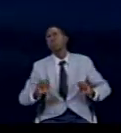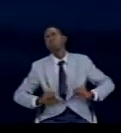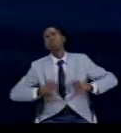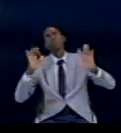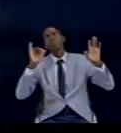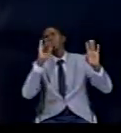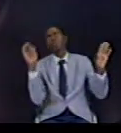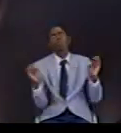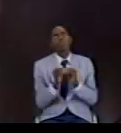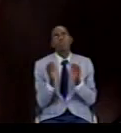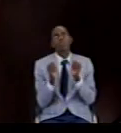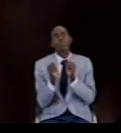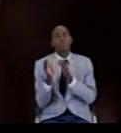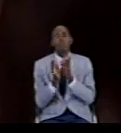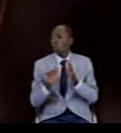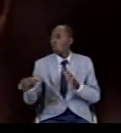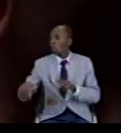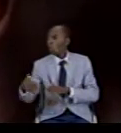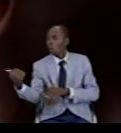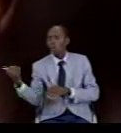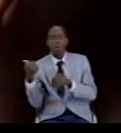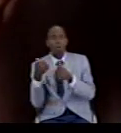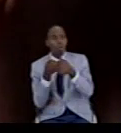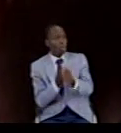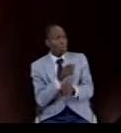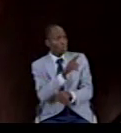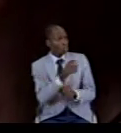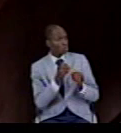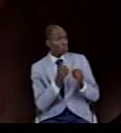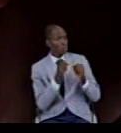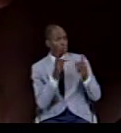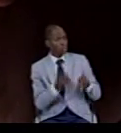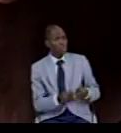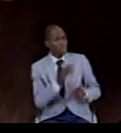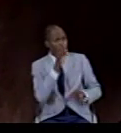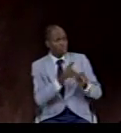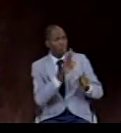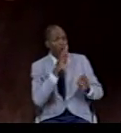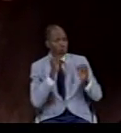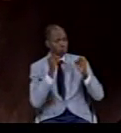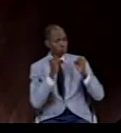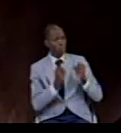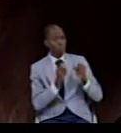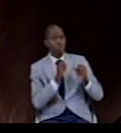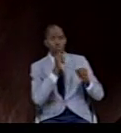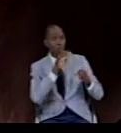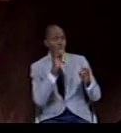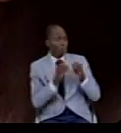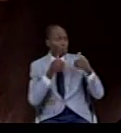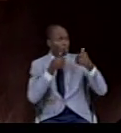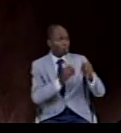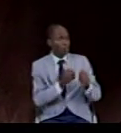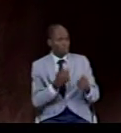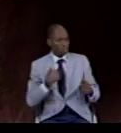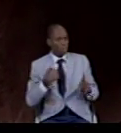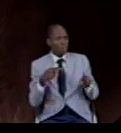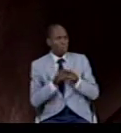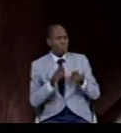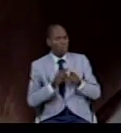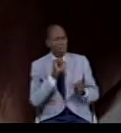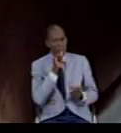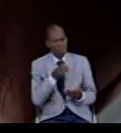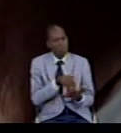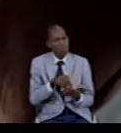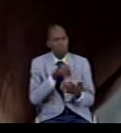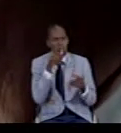Christ again, the other people say, You strong fellow, if you are strong as this, and you say you are not following, who am I? I am weak. I'm